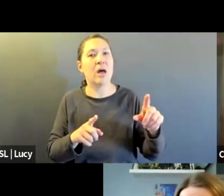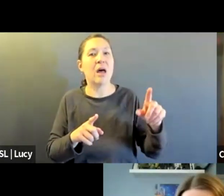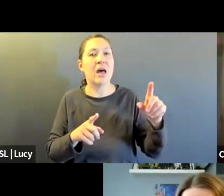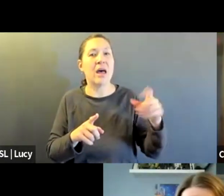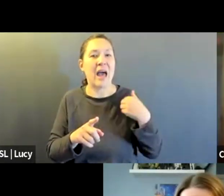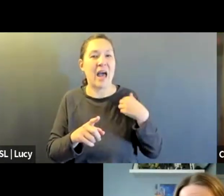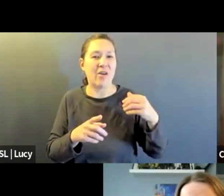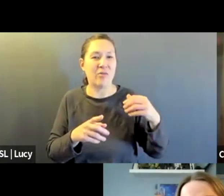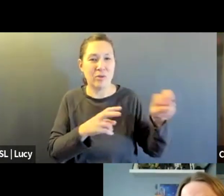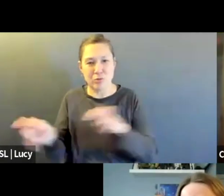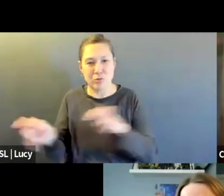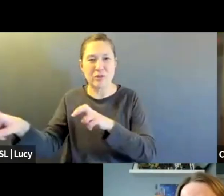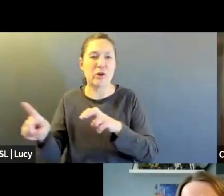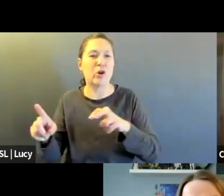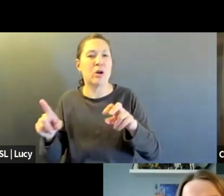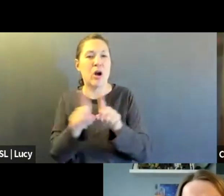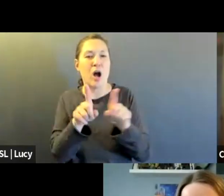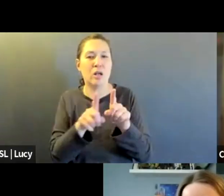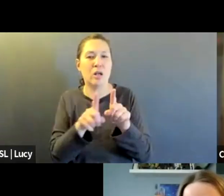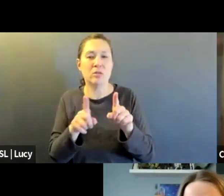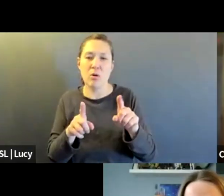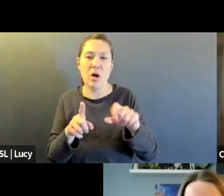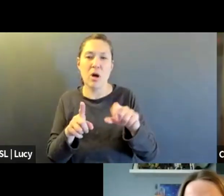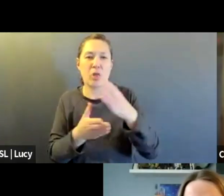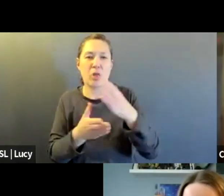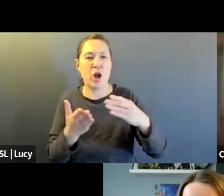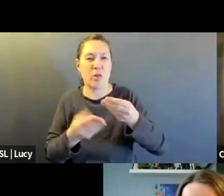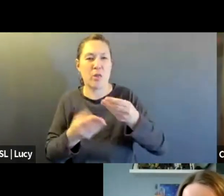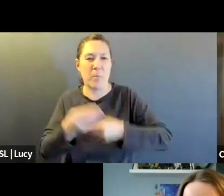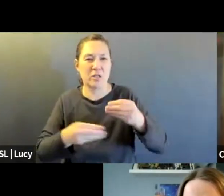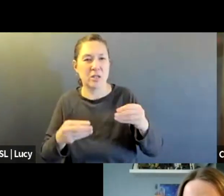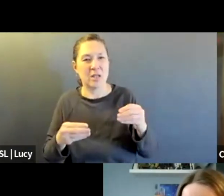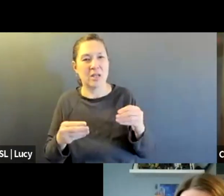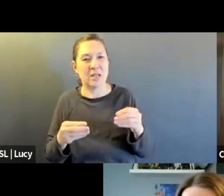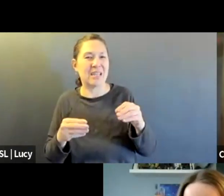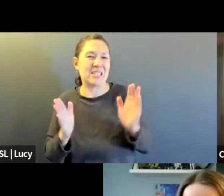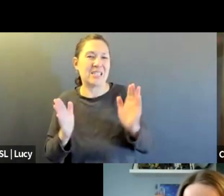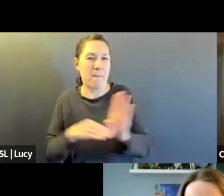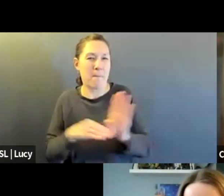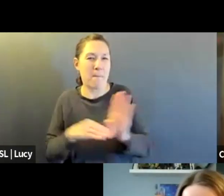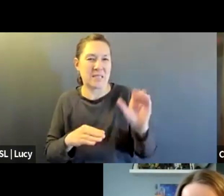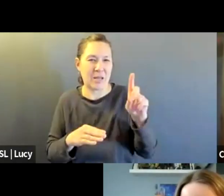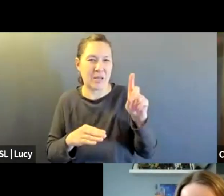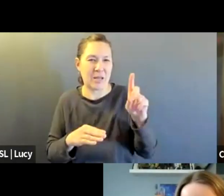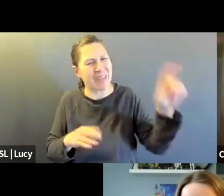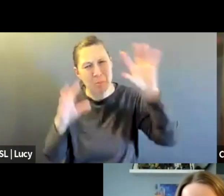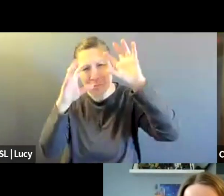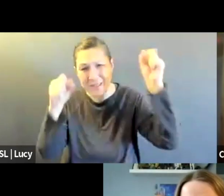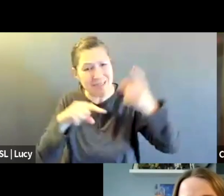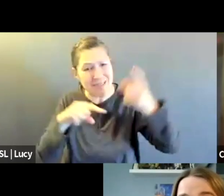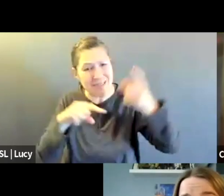He cannot do that without the approval of Congress. And I think that's the thing that's kind of missing from the